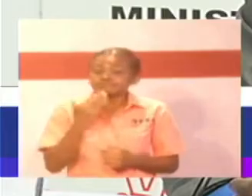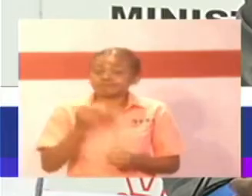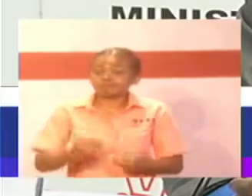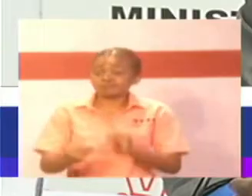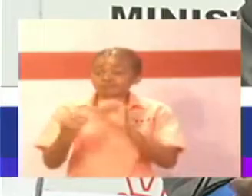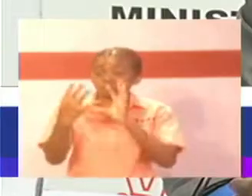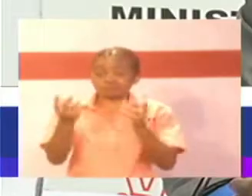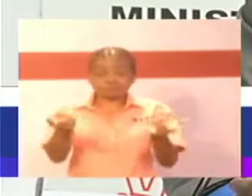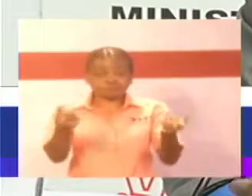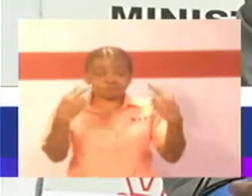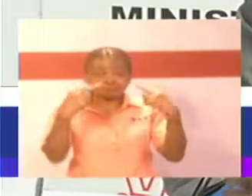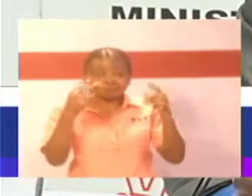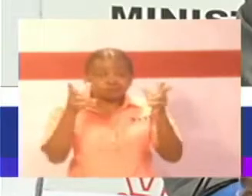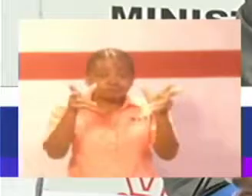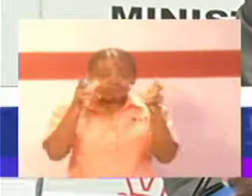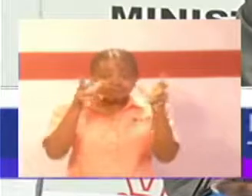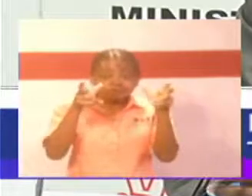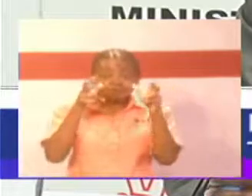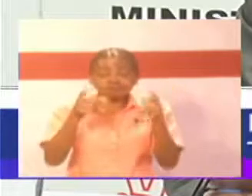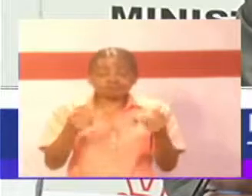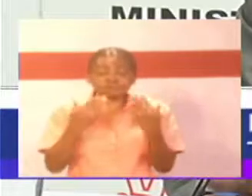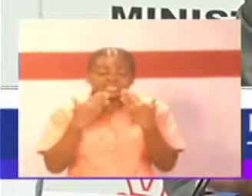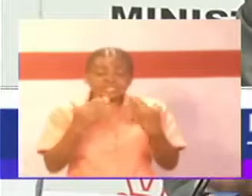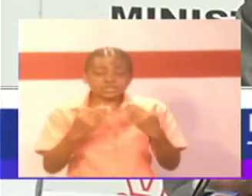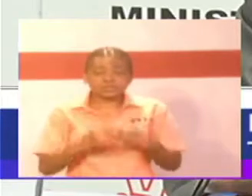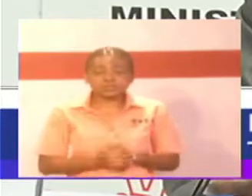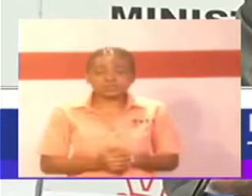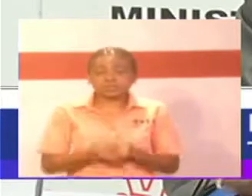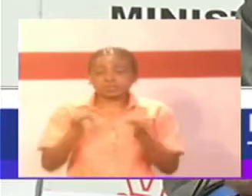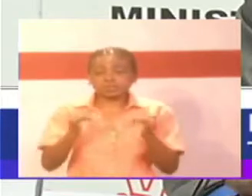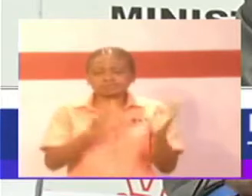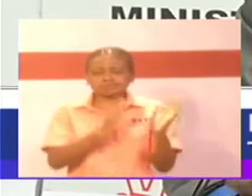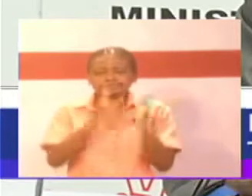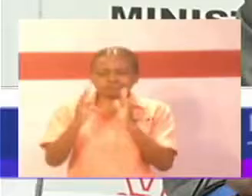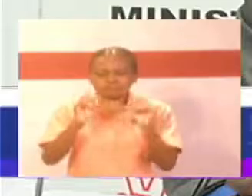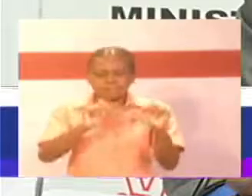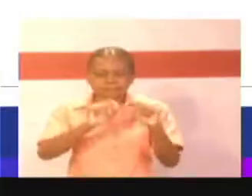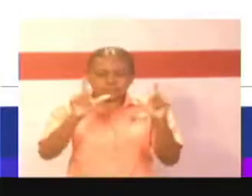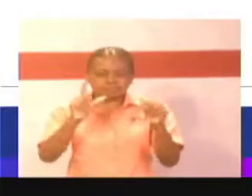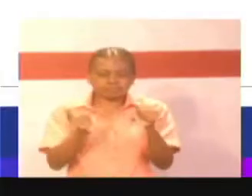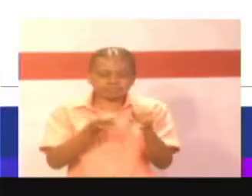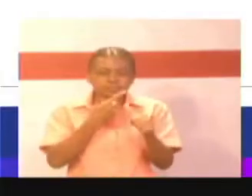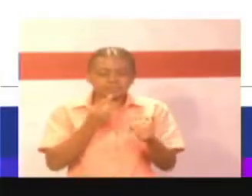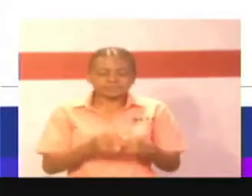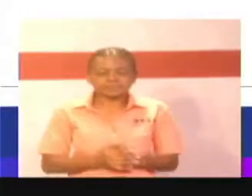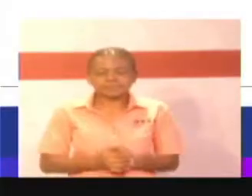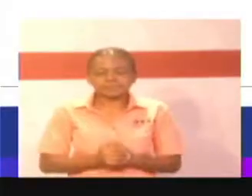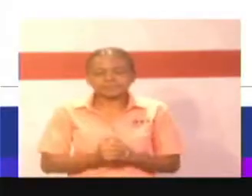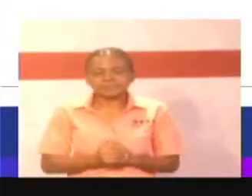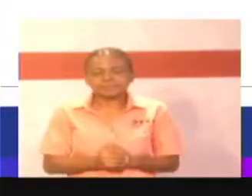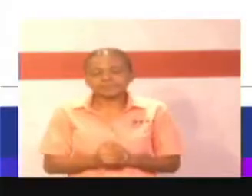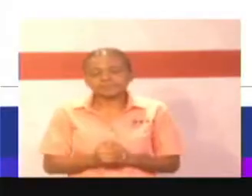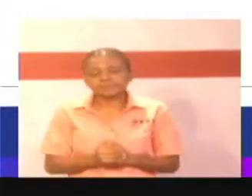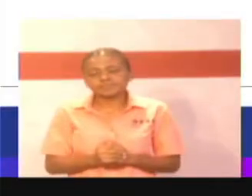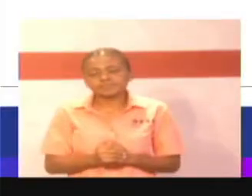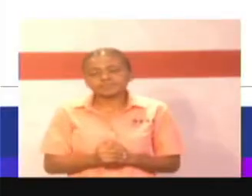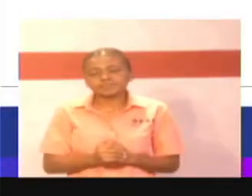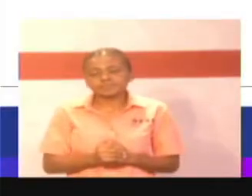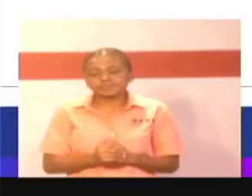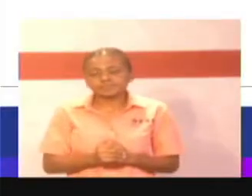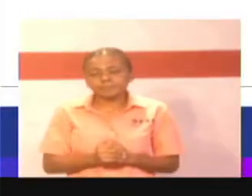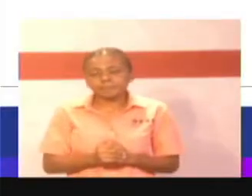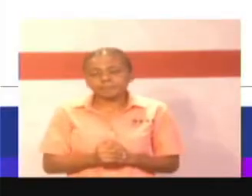viewing and listening public. If we can go straight into my first slide, we'll go directly into the current epi curve or the